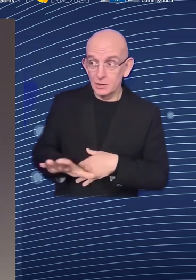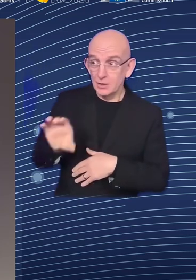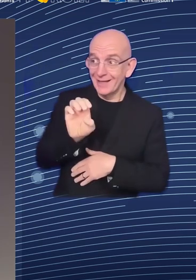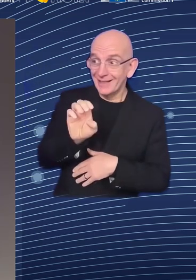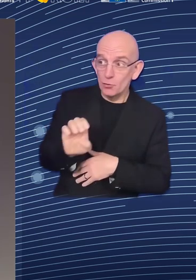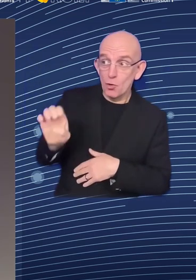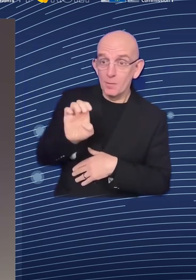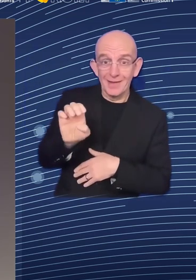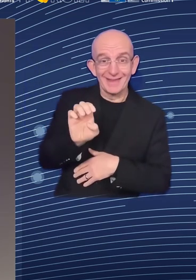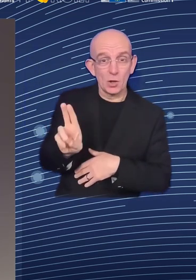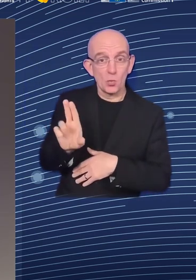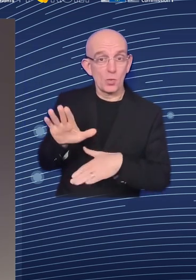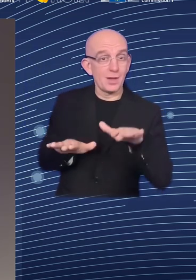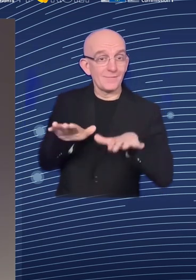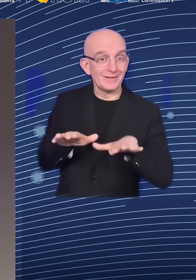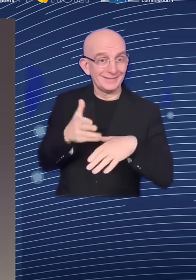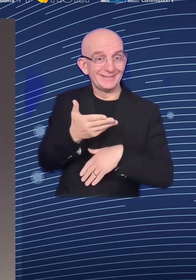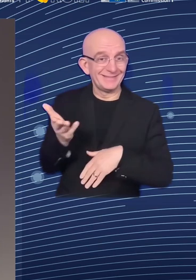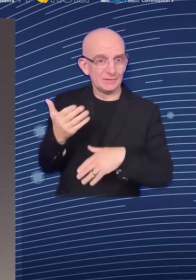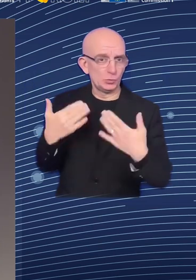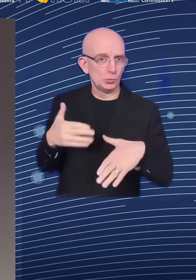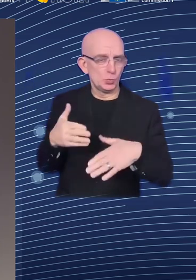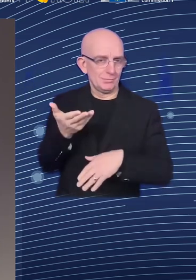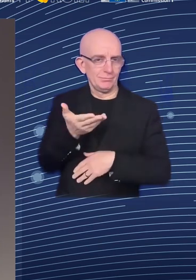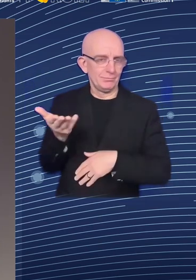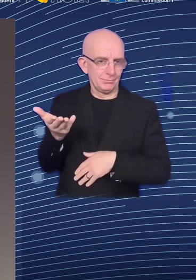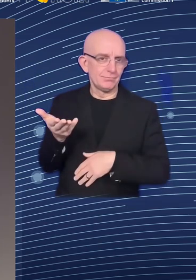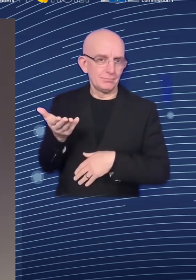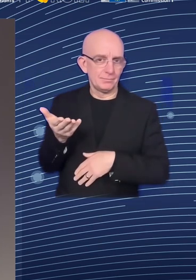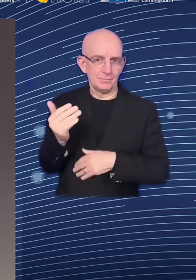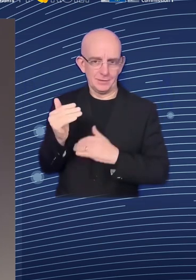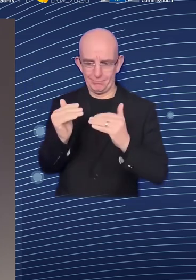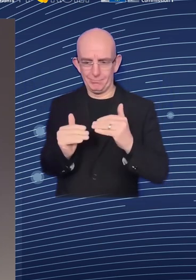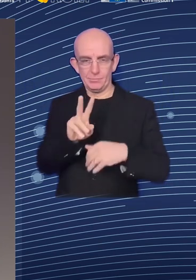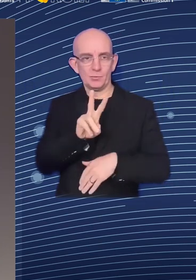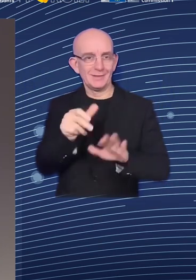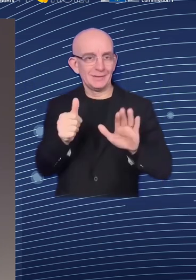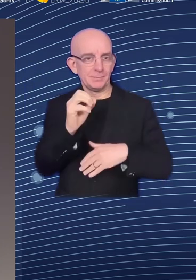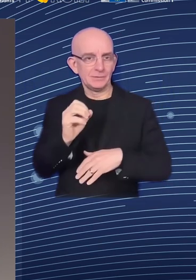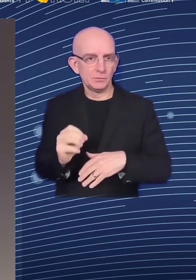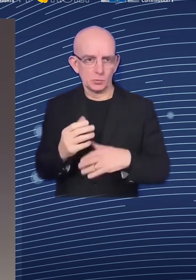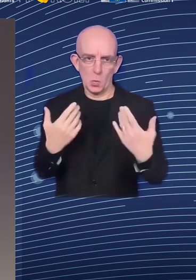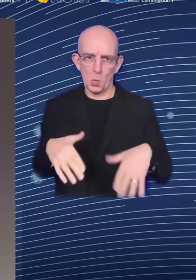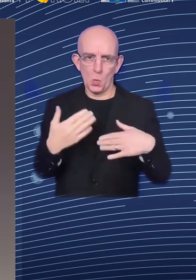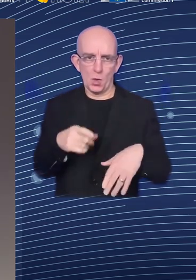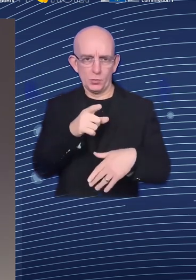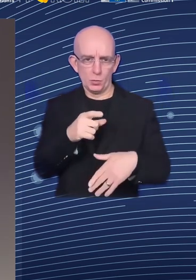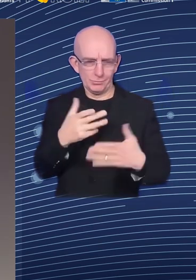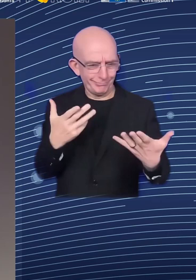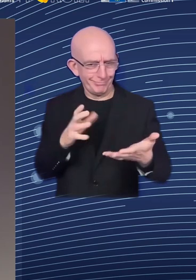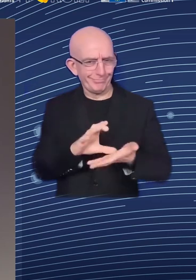required threshold. So tell me, John, what were the policy initiatives that that got us